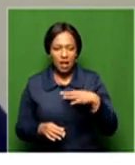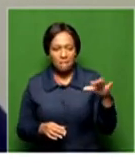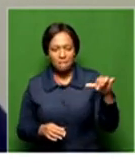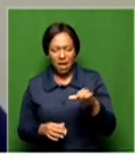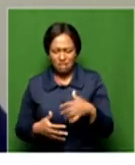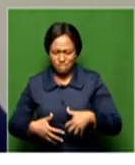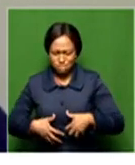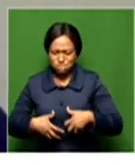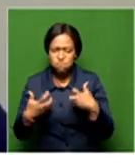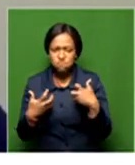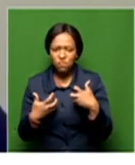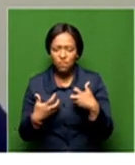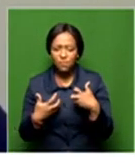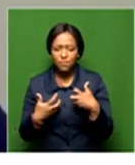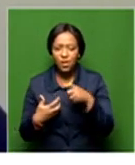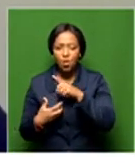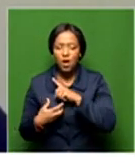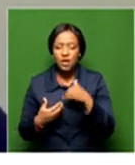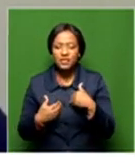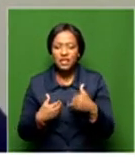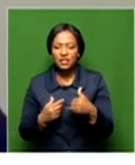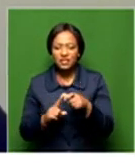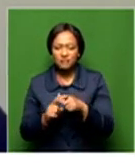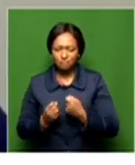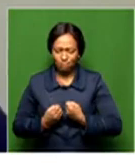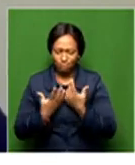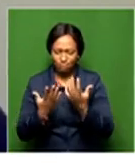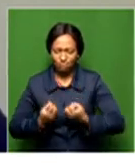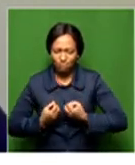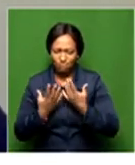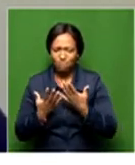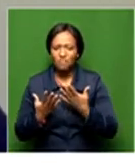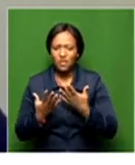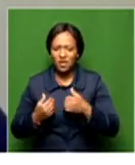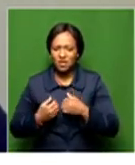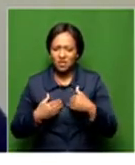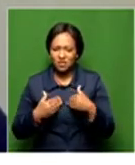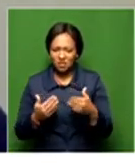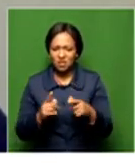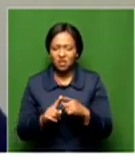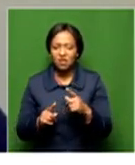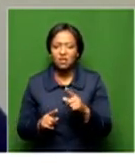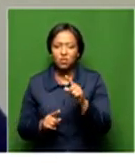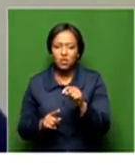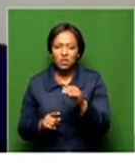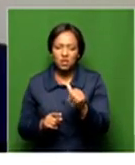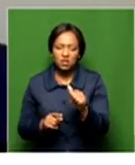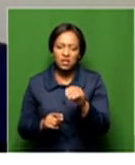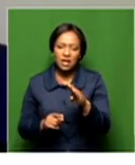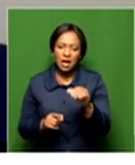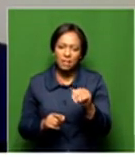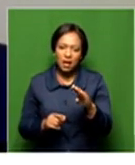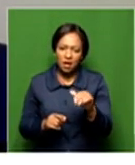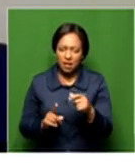enraged that when she started to unleash this rage, she started with Stanko Tababa. And one